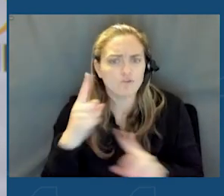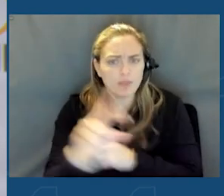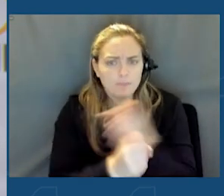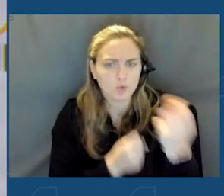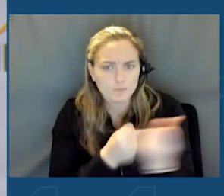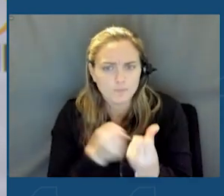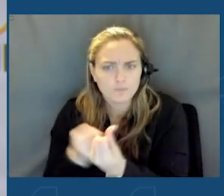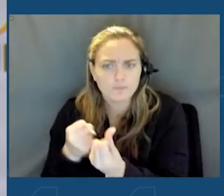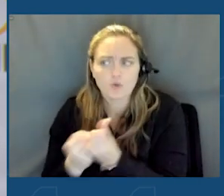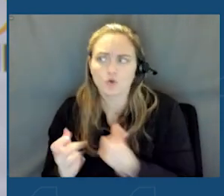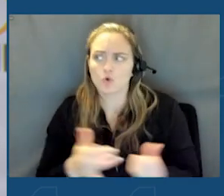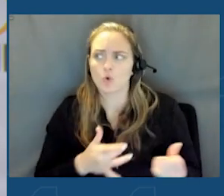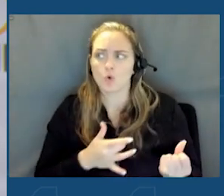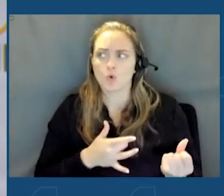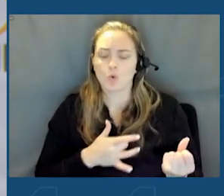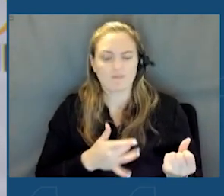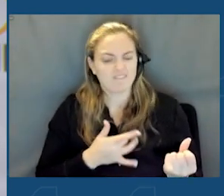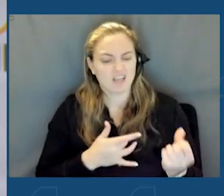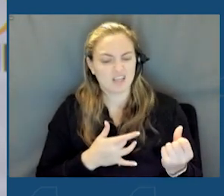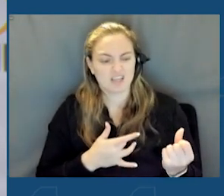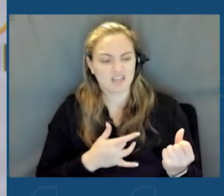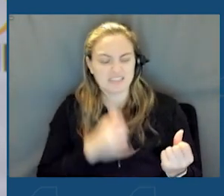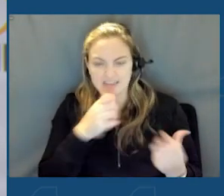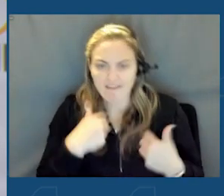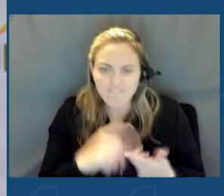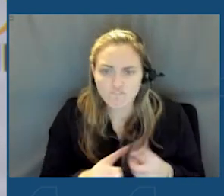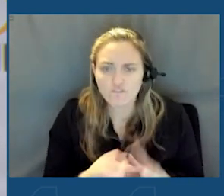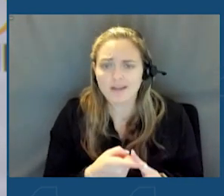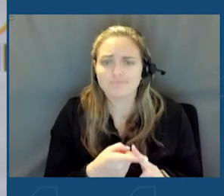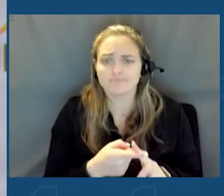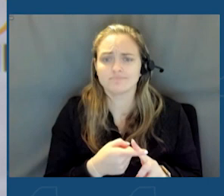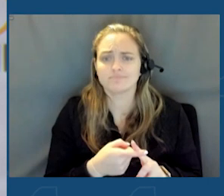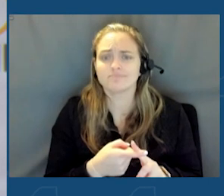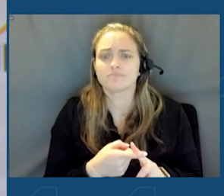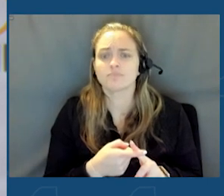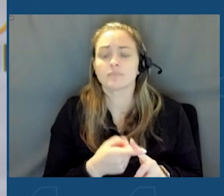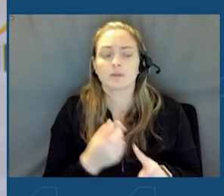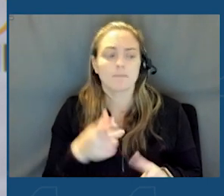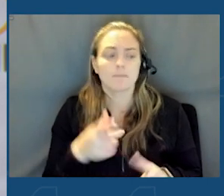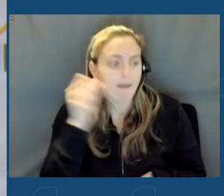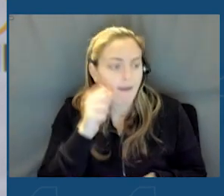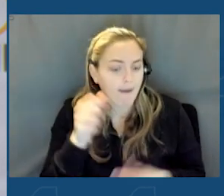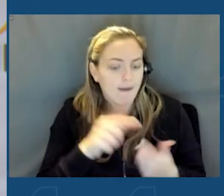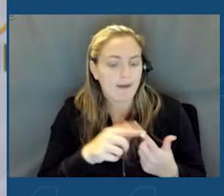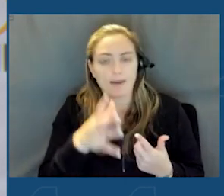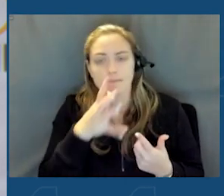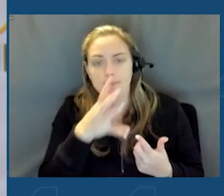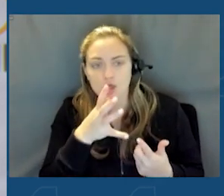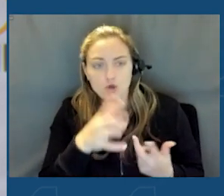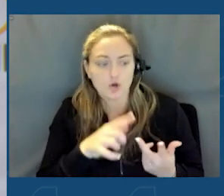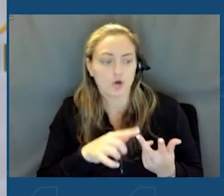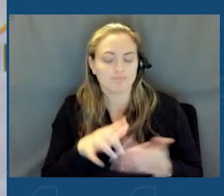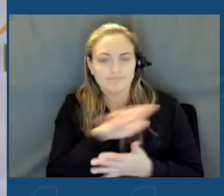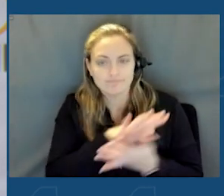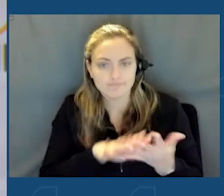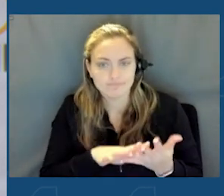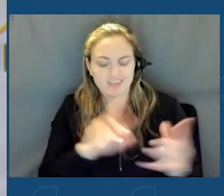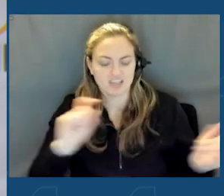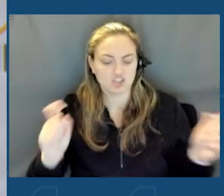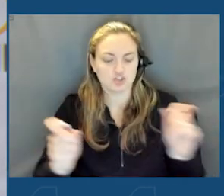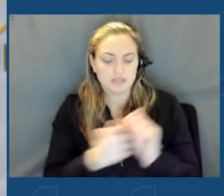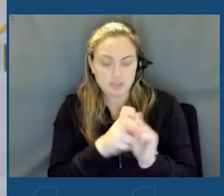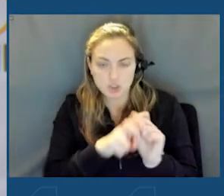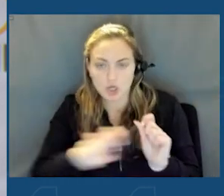felt friendless and so alone. So we started that, my aunt, my mother, and I started this transitional home just a number of years